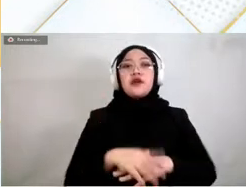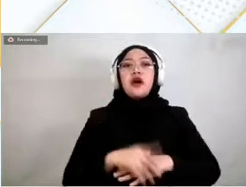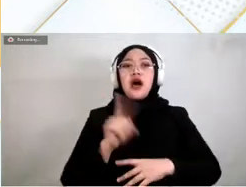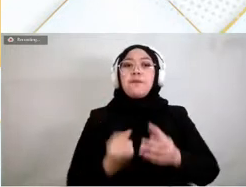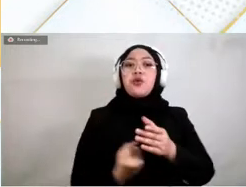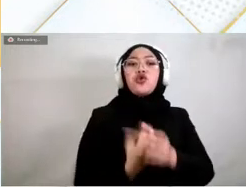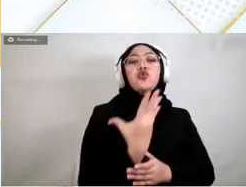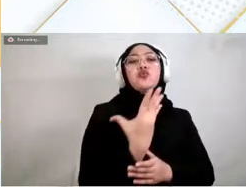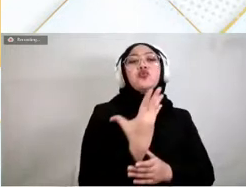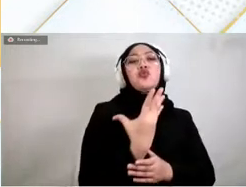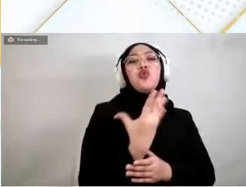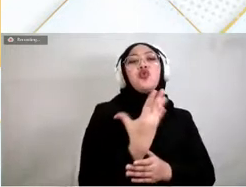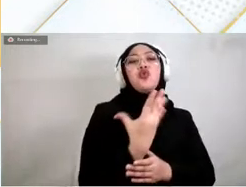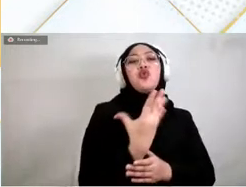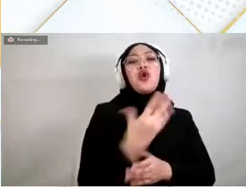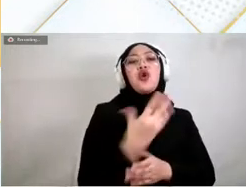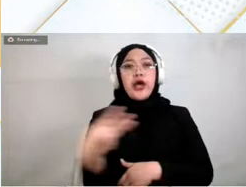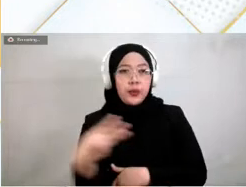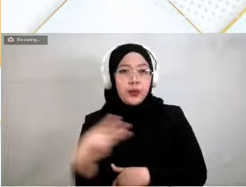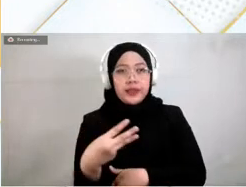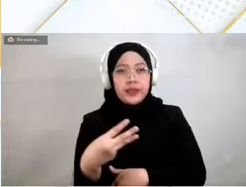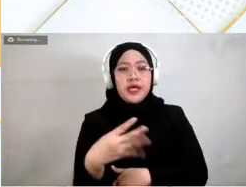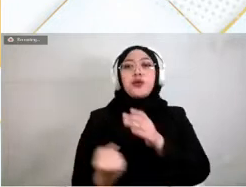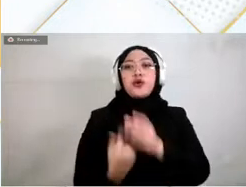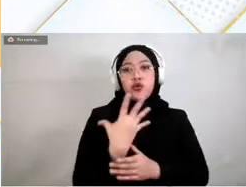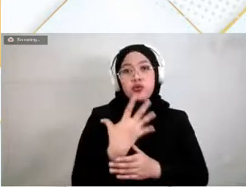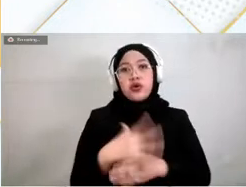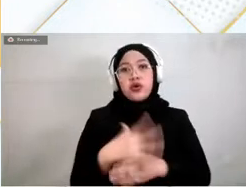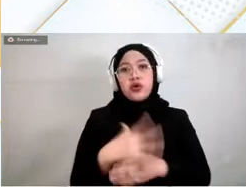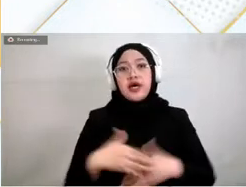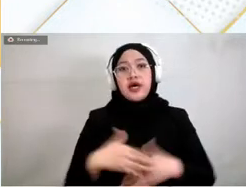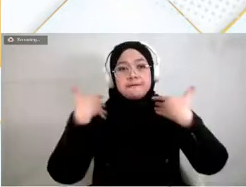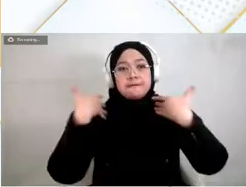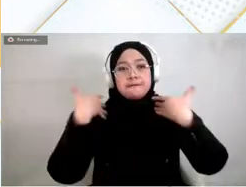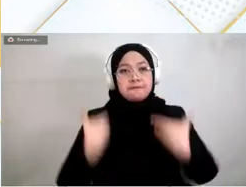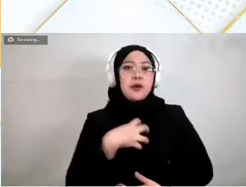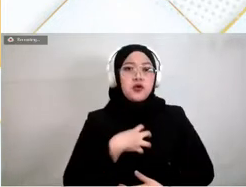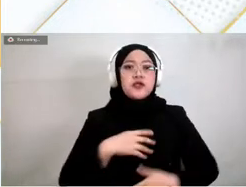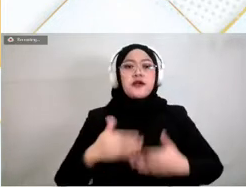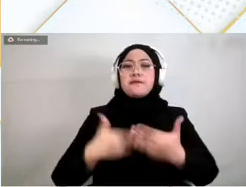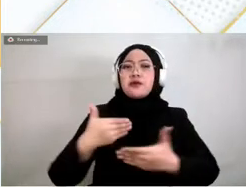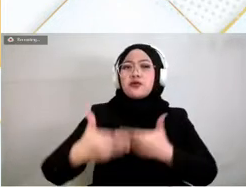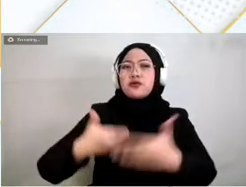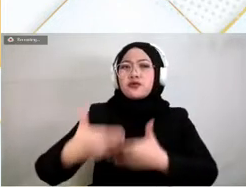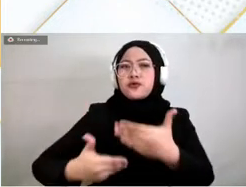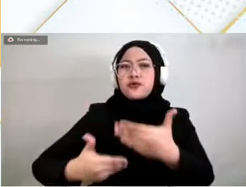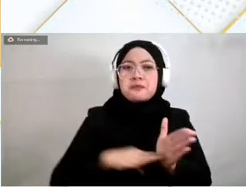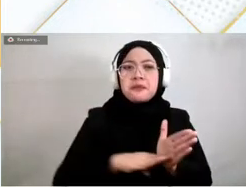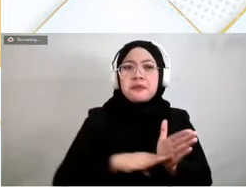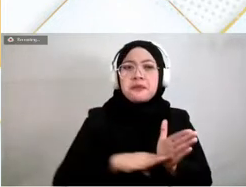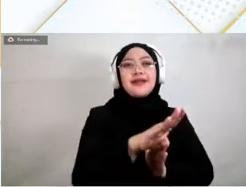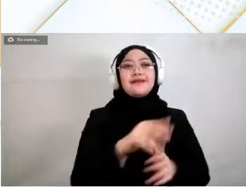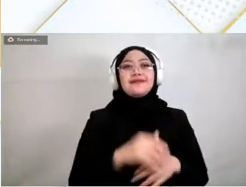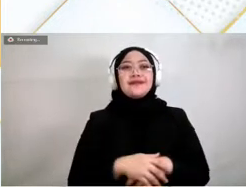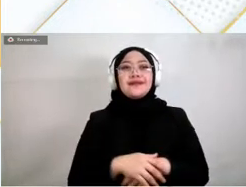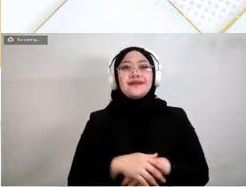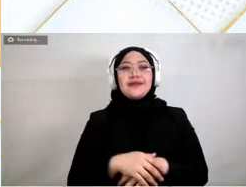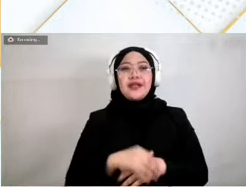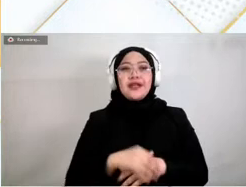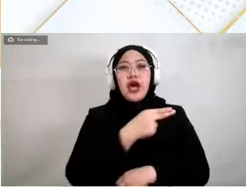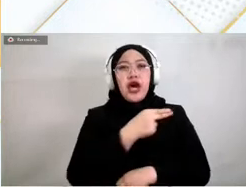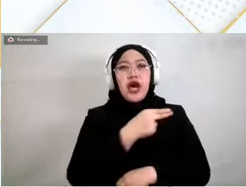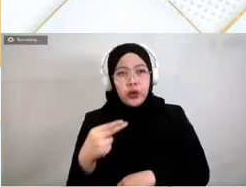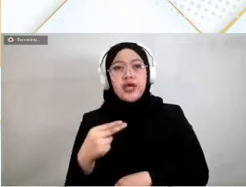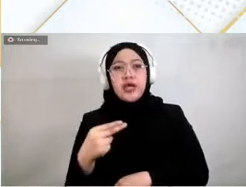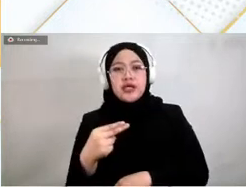in their economic and human development index consistently. The upcoming 20th Indonesia's National